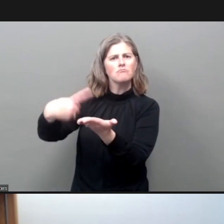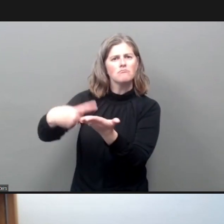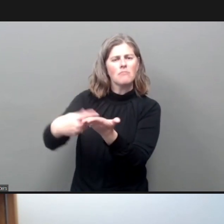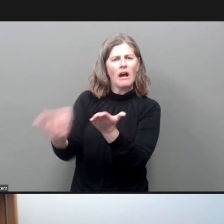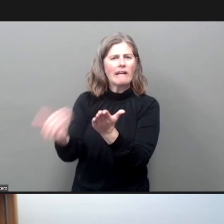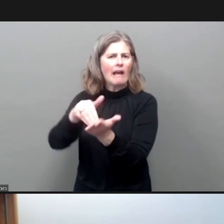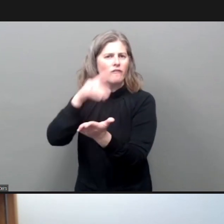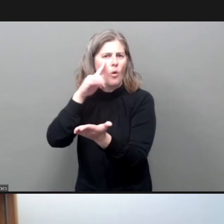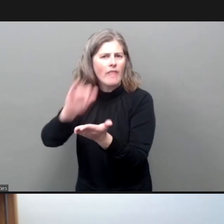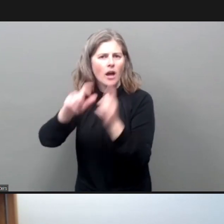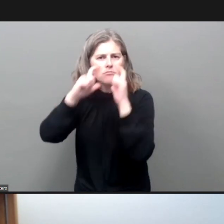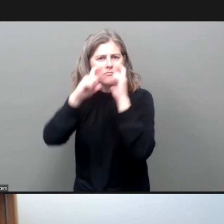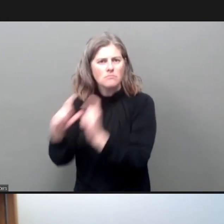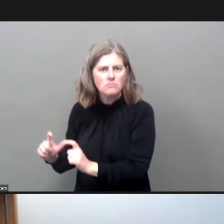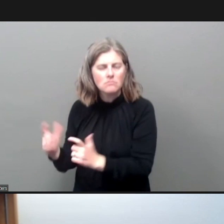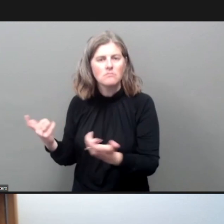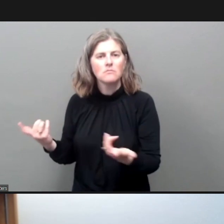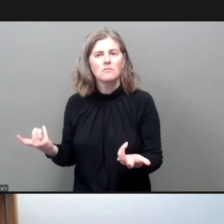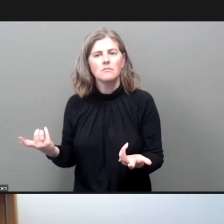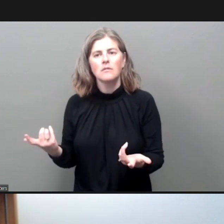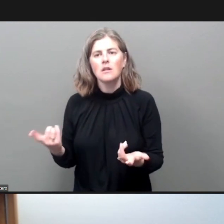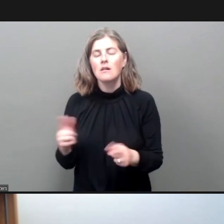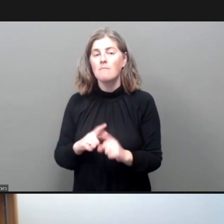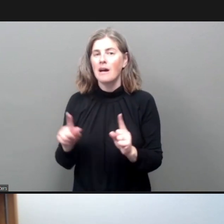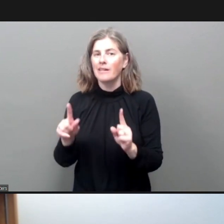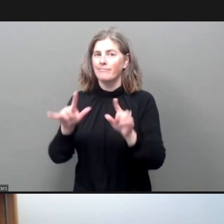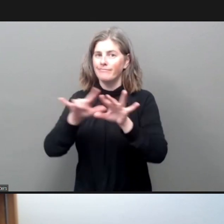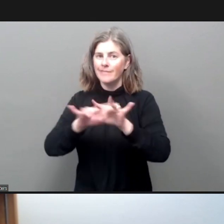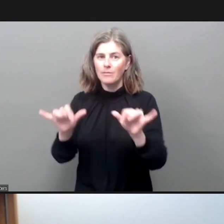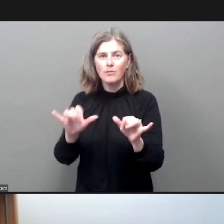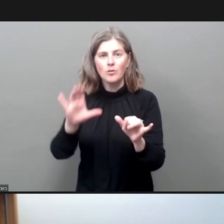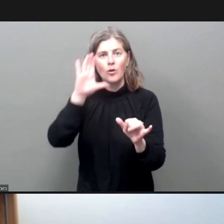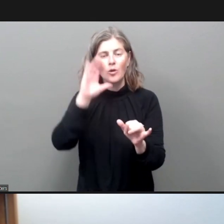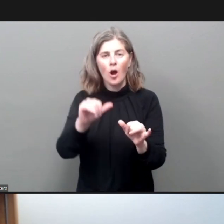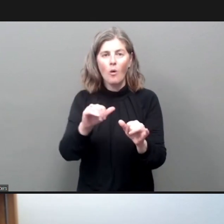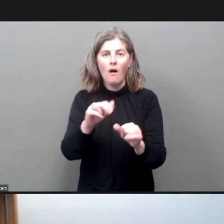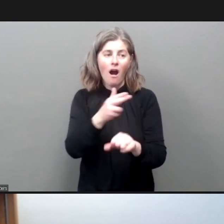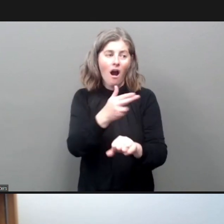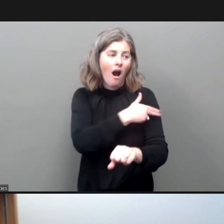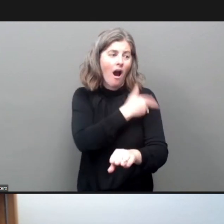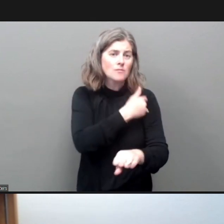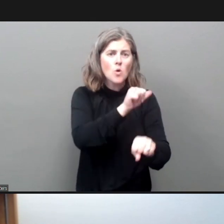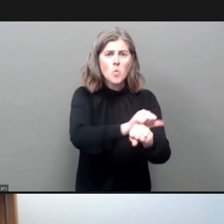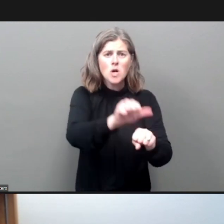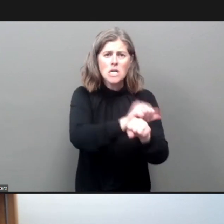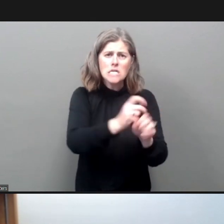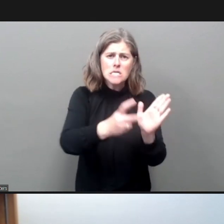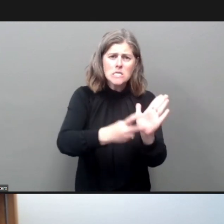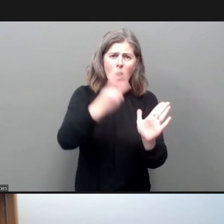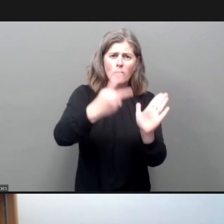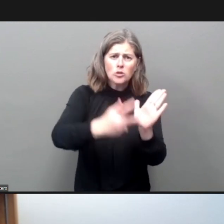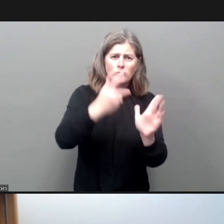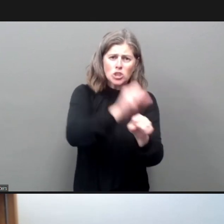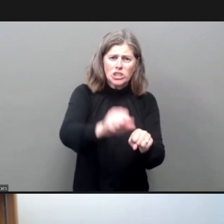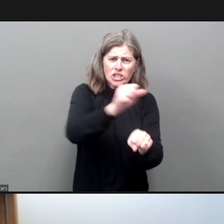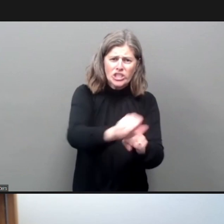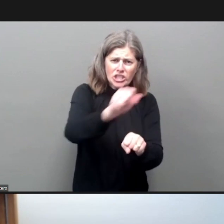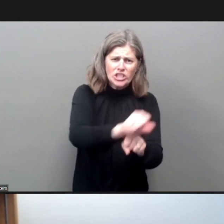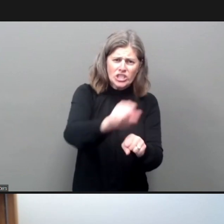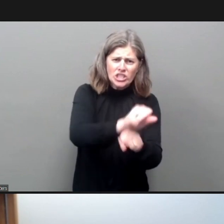begin. But, just when, we've got hospital workers doing double shifts and triple shifts